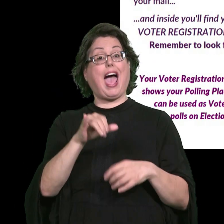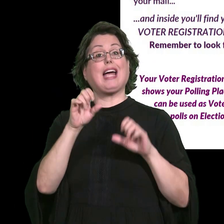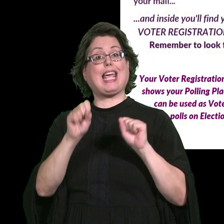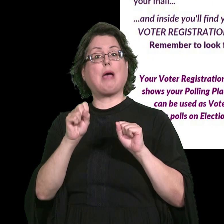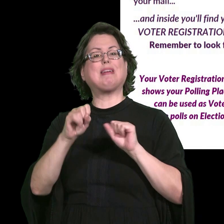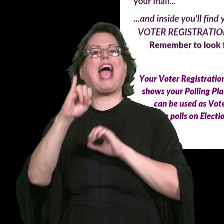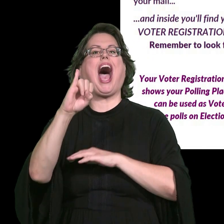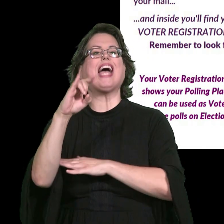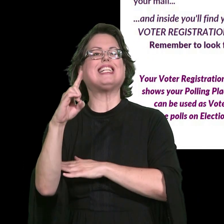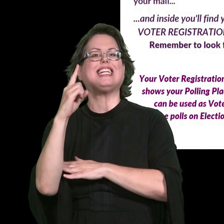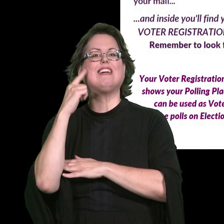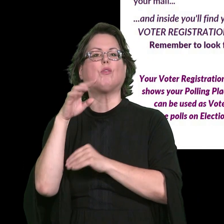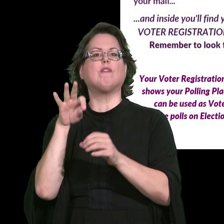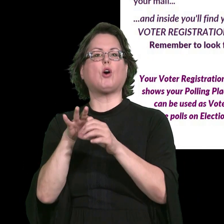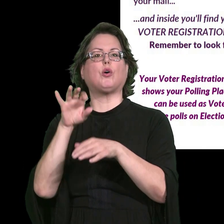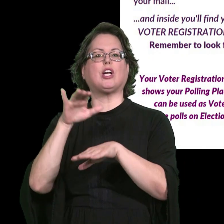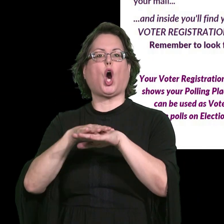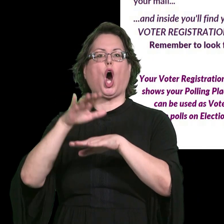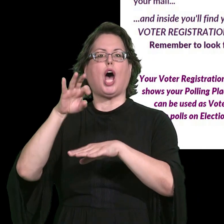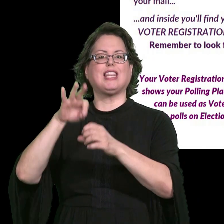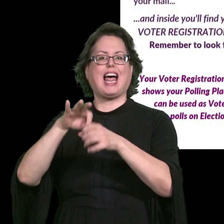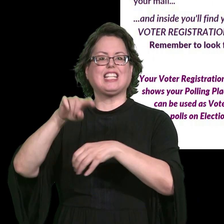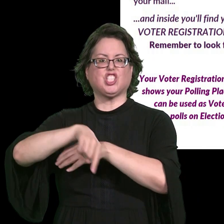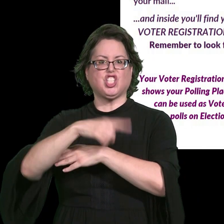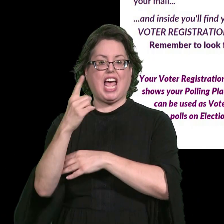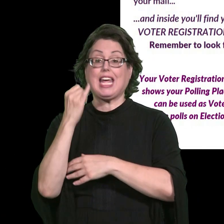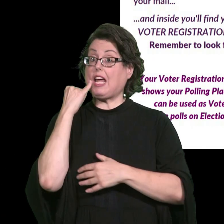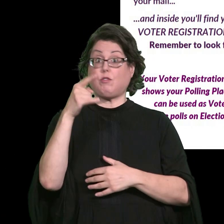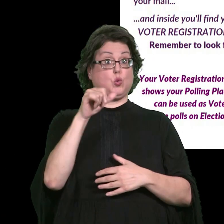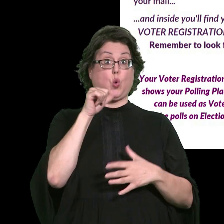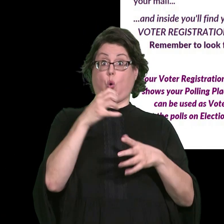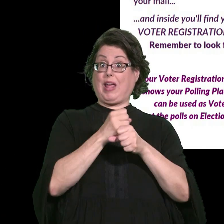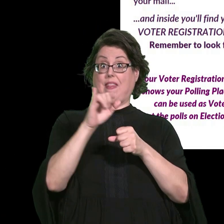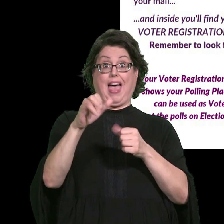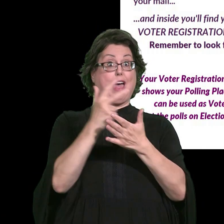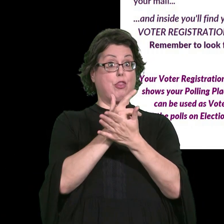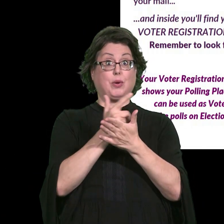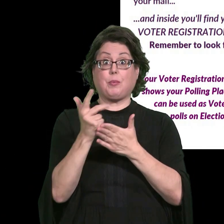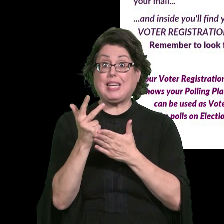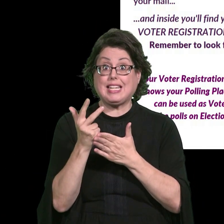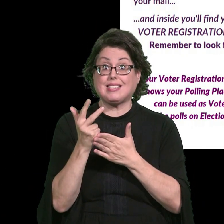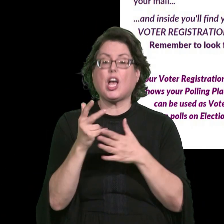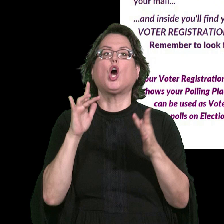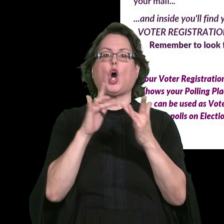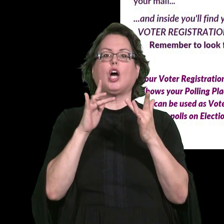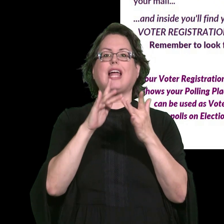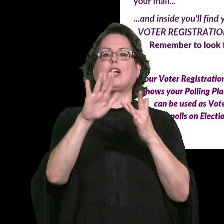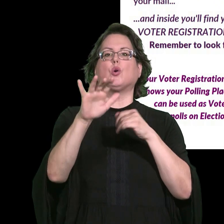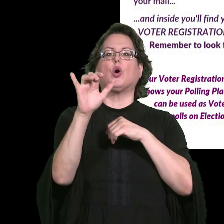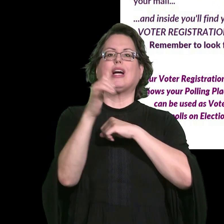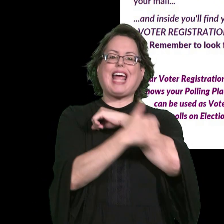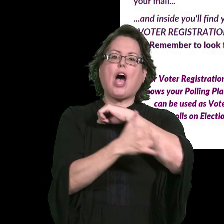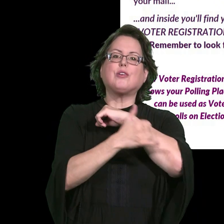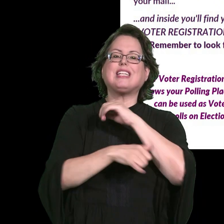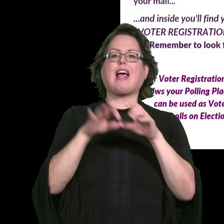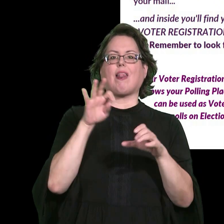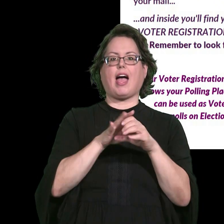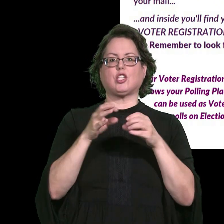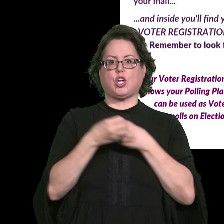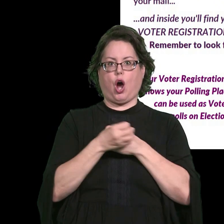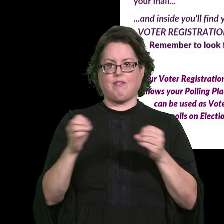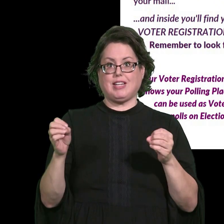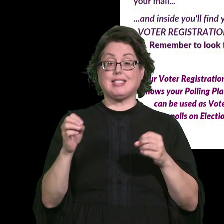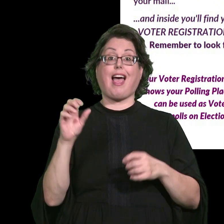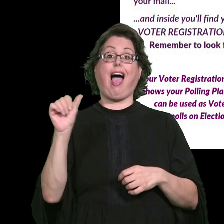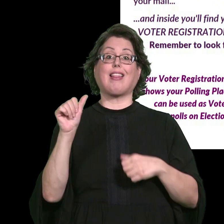on Election Day. If you don't receive your ID card in 3 weeks, contact your county election office.